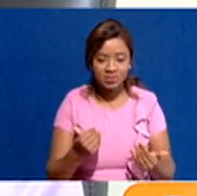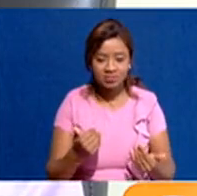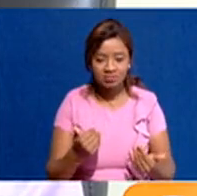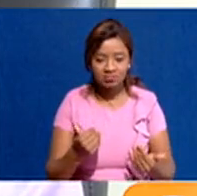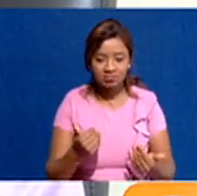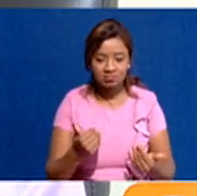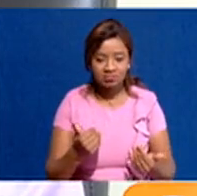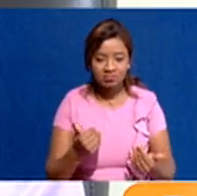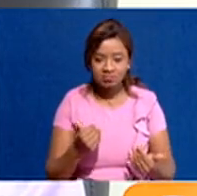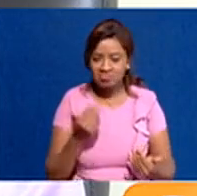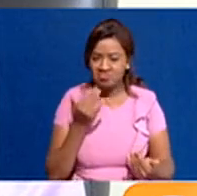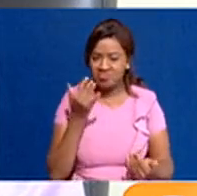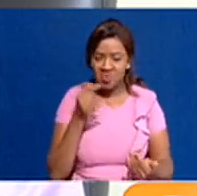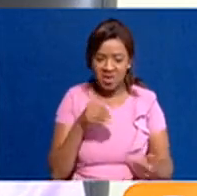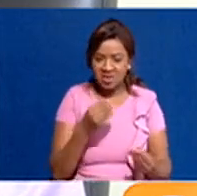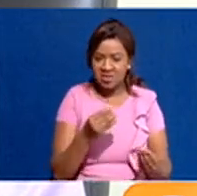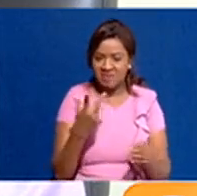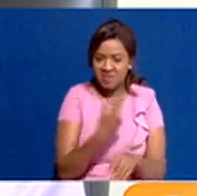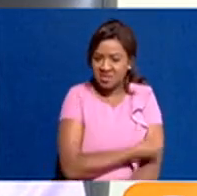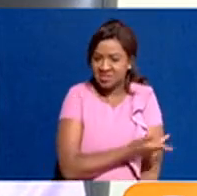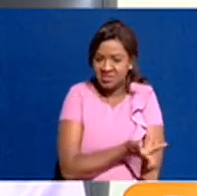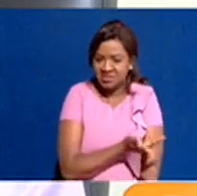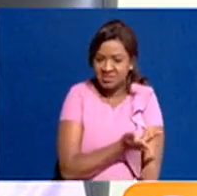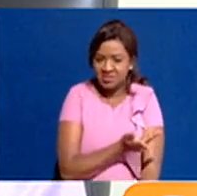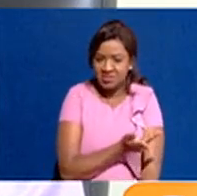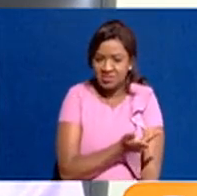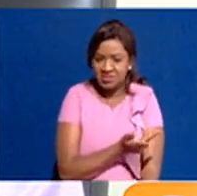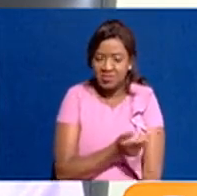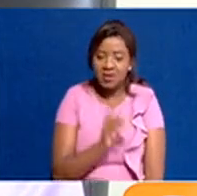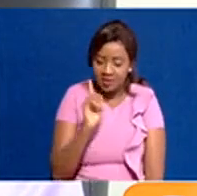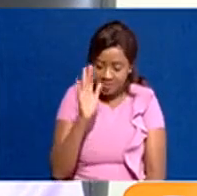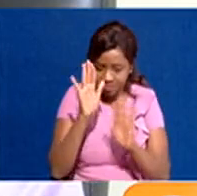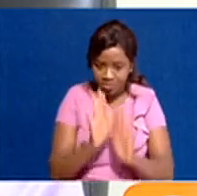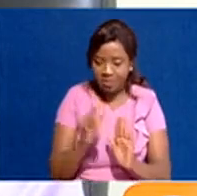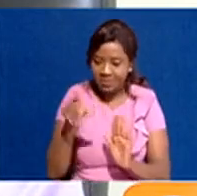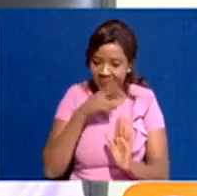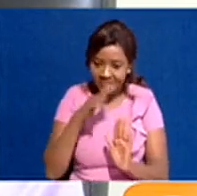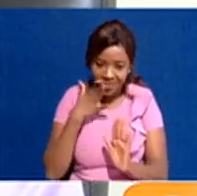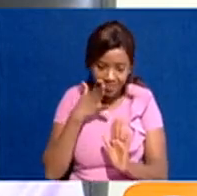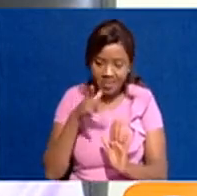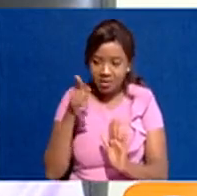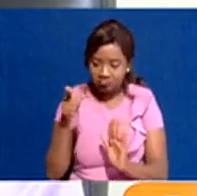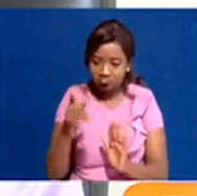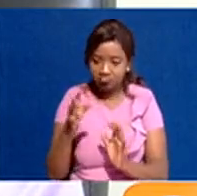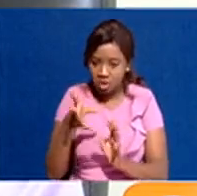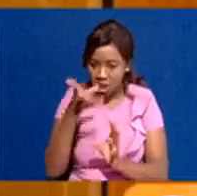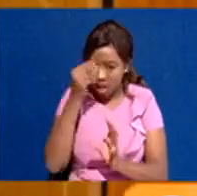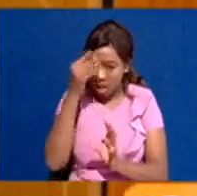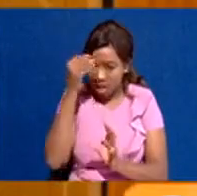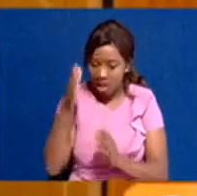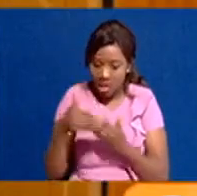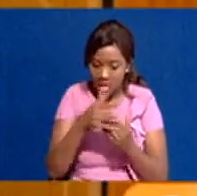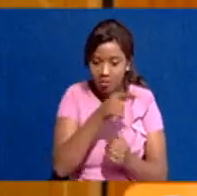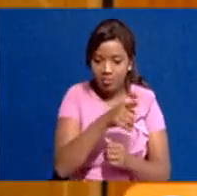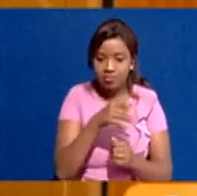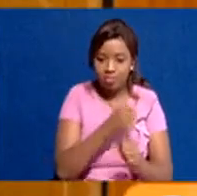disease. And they should otherwise then be taught correct morals so that they don't get HPV. Sex is